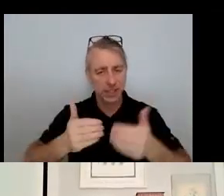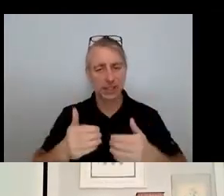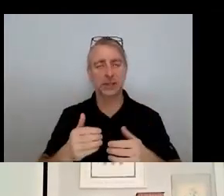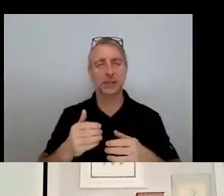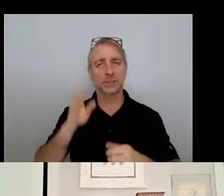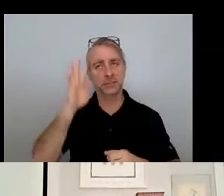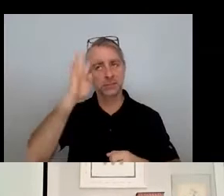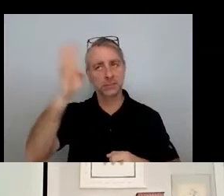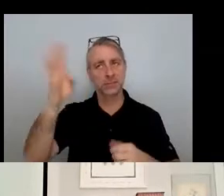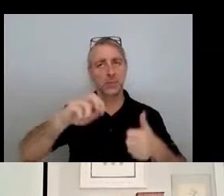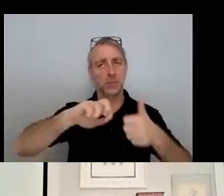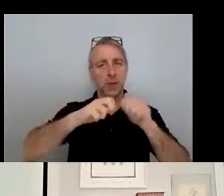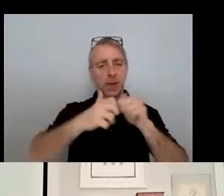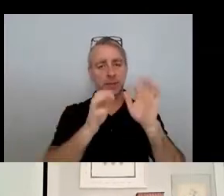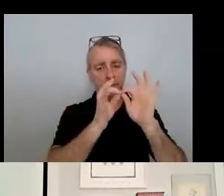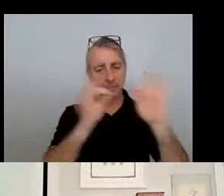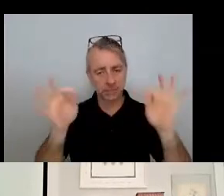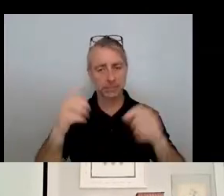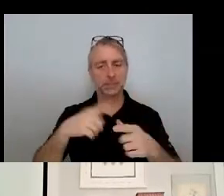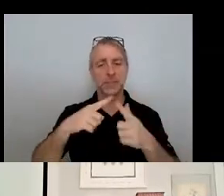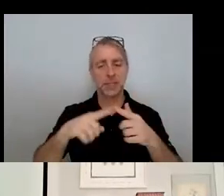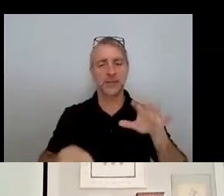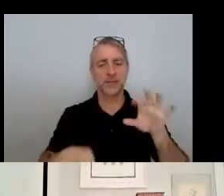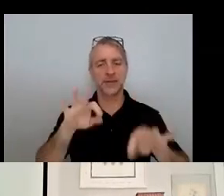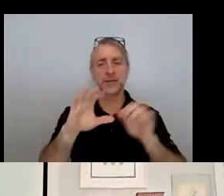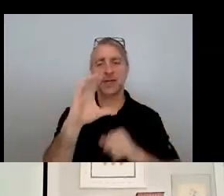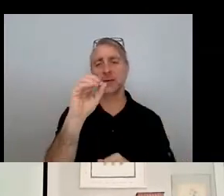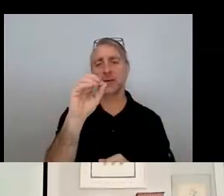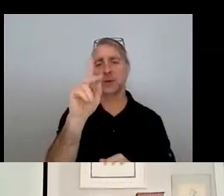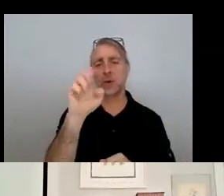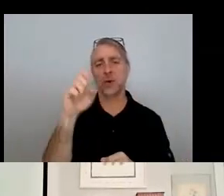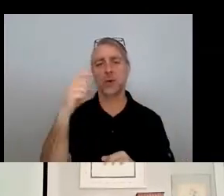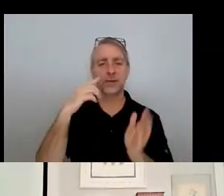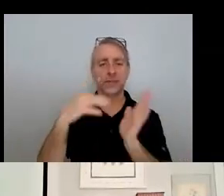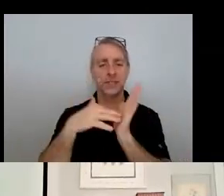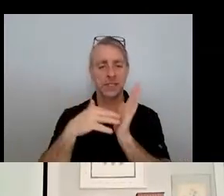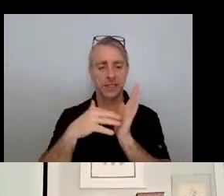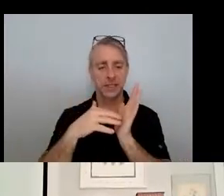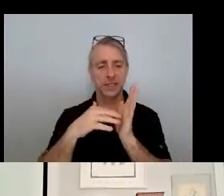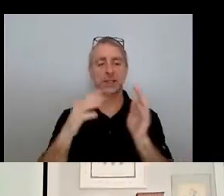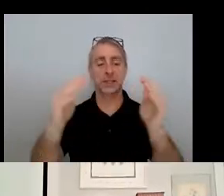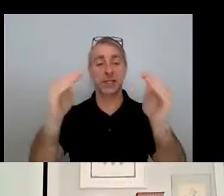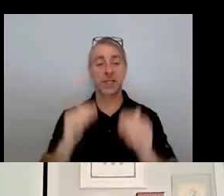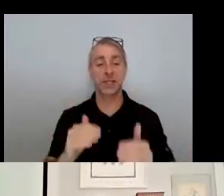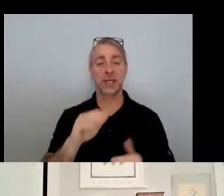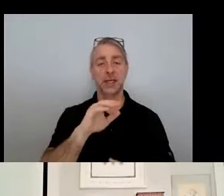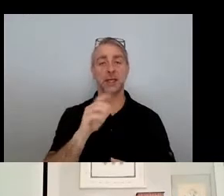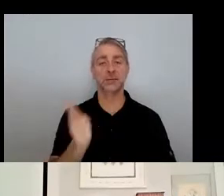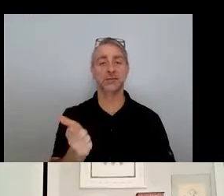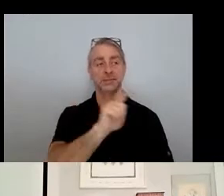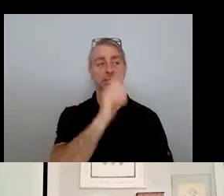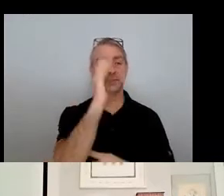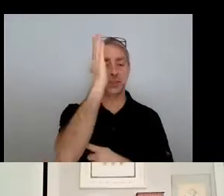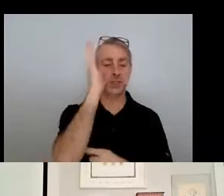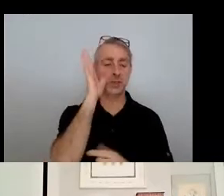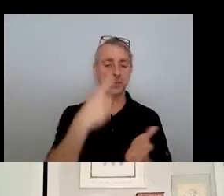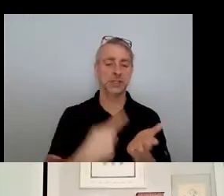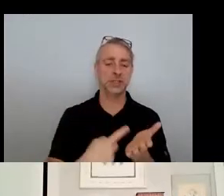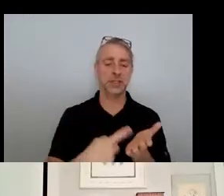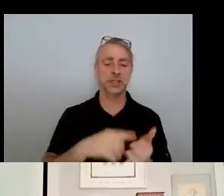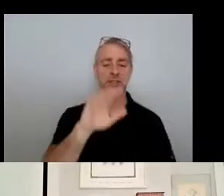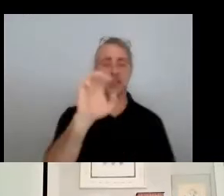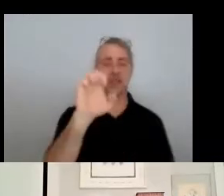coding eligible studies for the systematic review. And then Josh and Ryan will take over to talk about effect sizes and